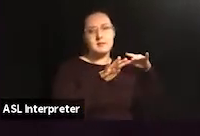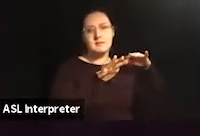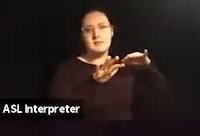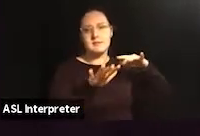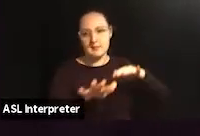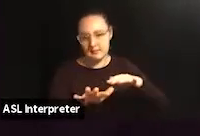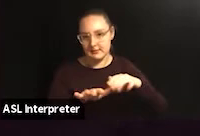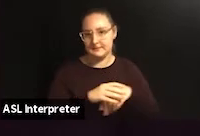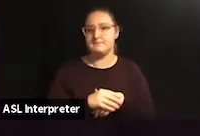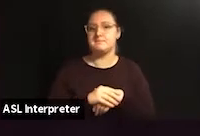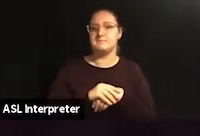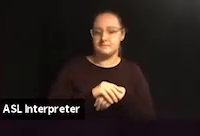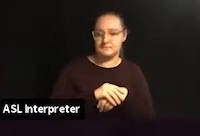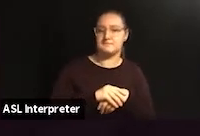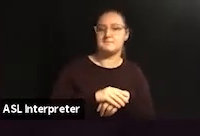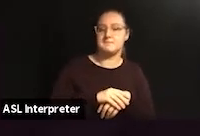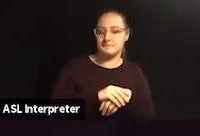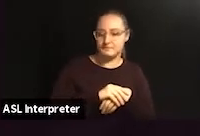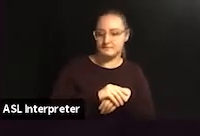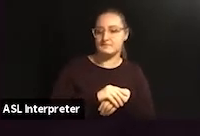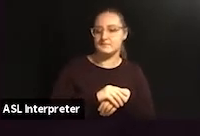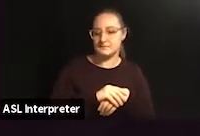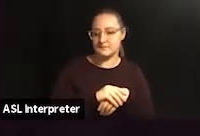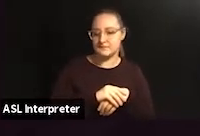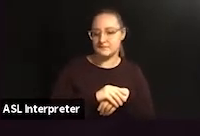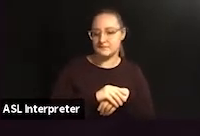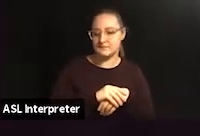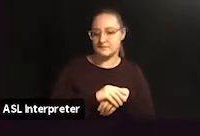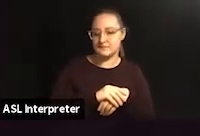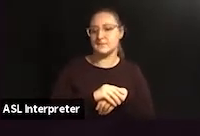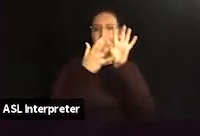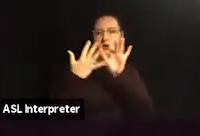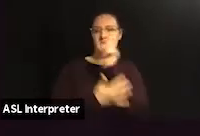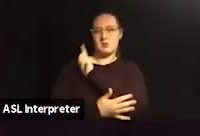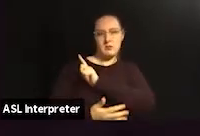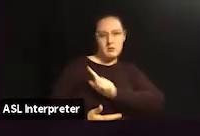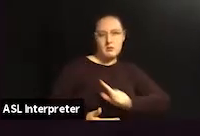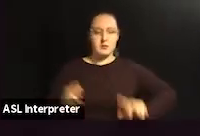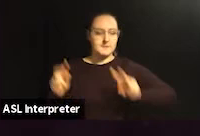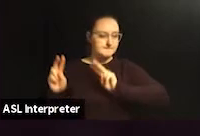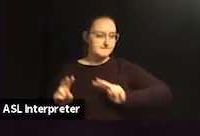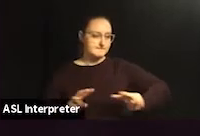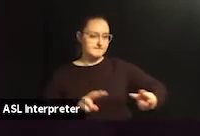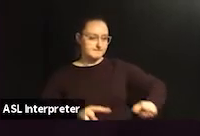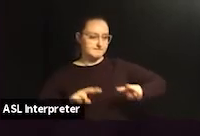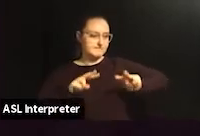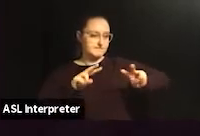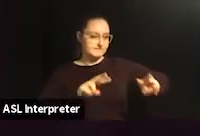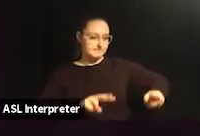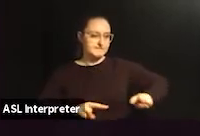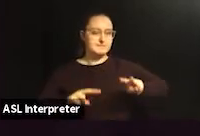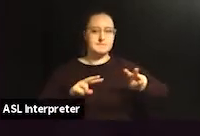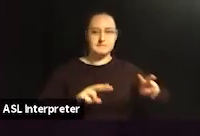the Lord in the pillar of fire and cloud looked down upon the Egyptian army and threw